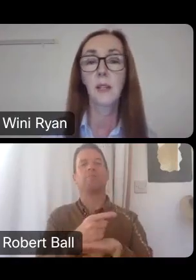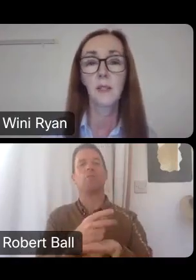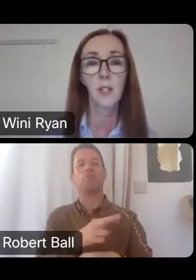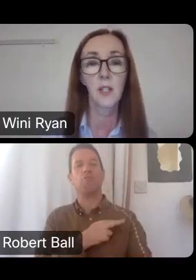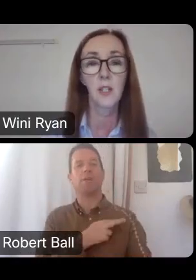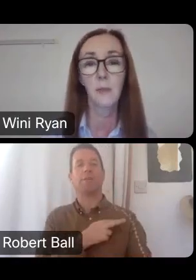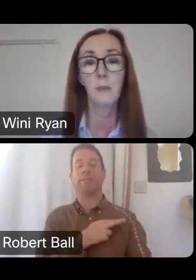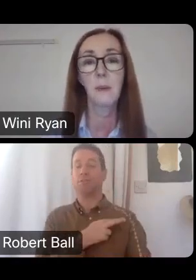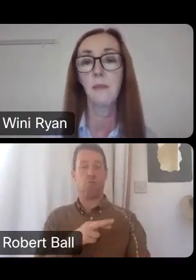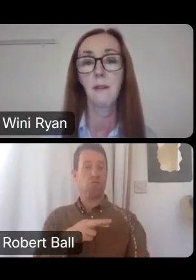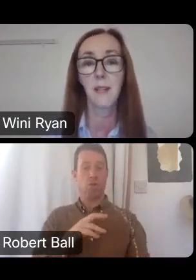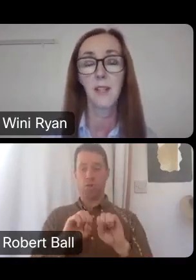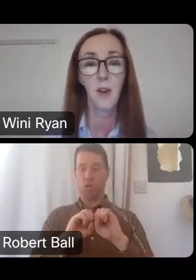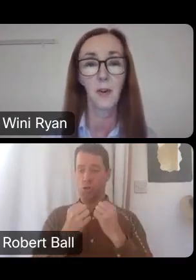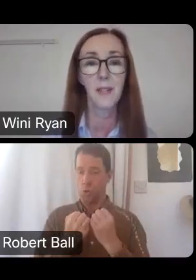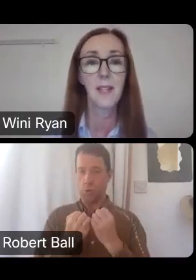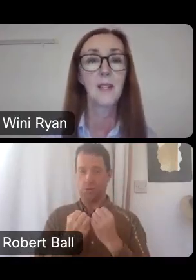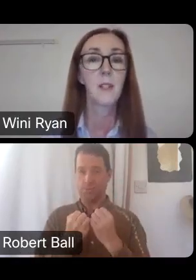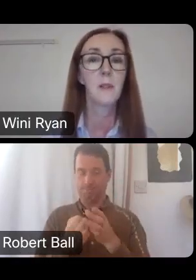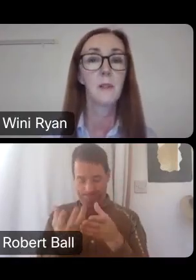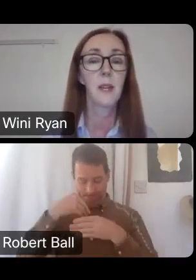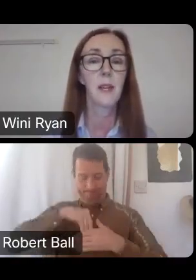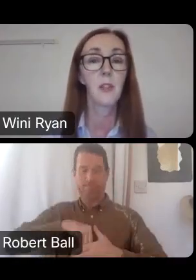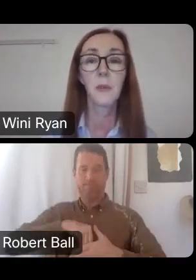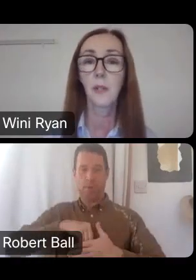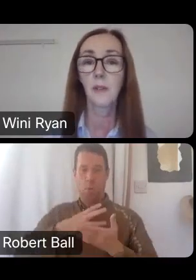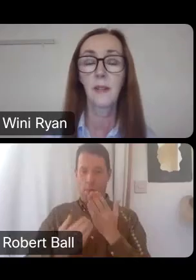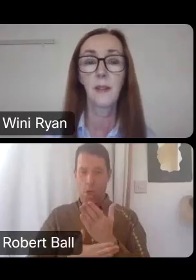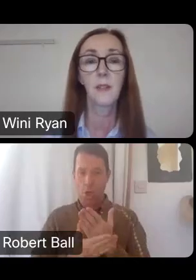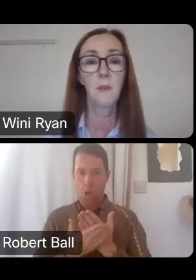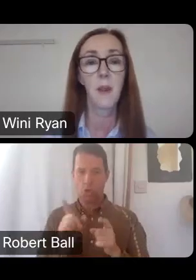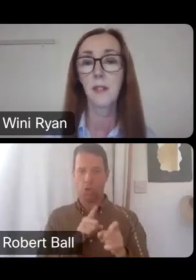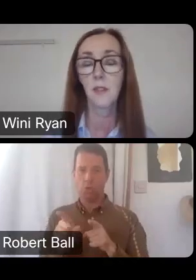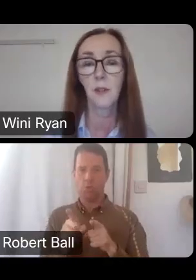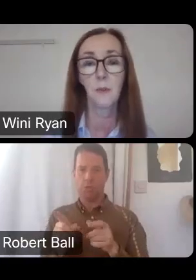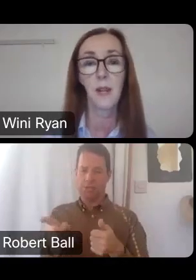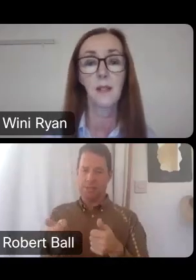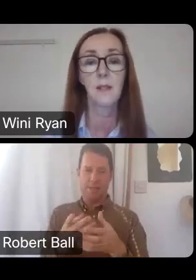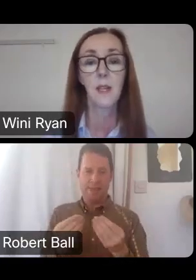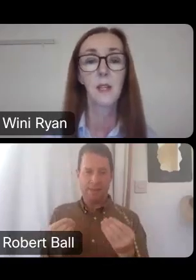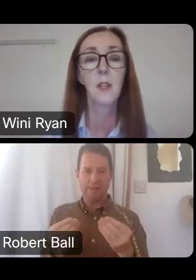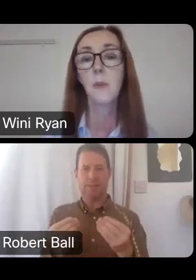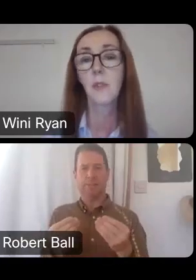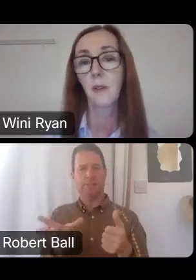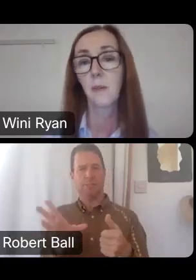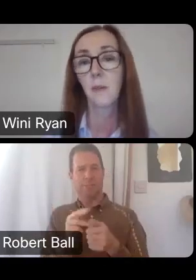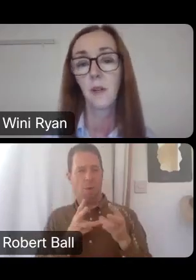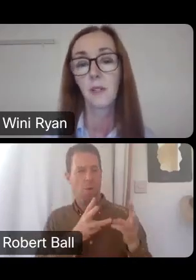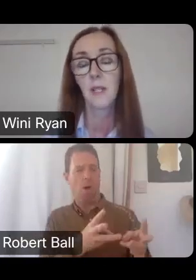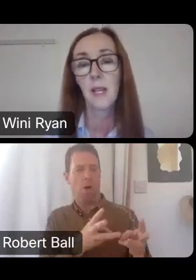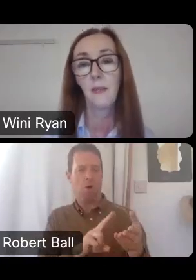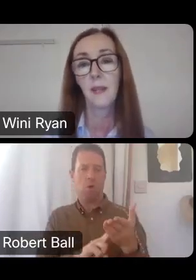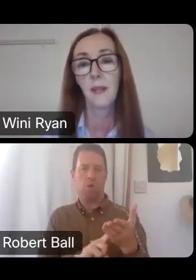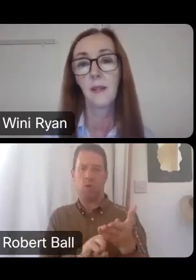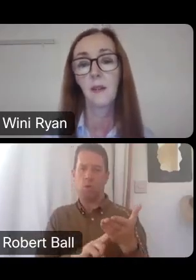socially conditioned from when we were very young to do certain things, react in certain ways, use certain